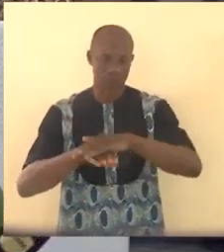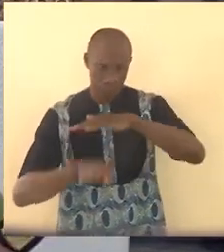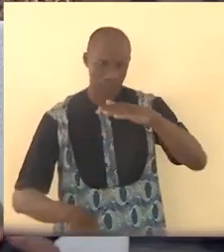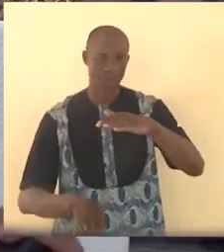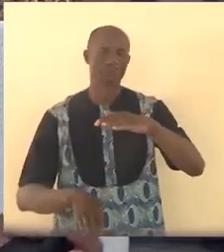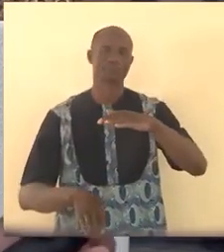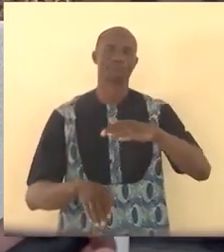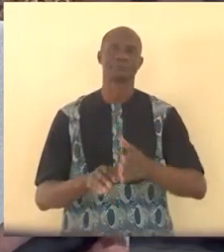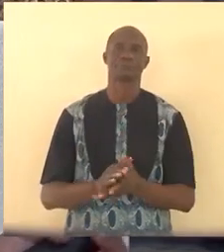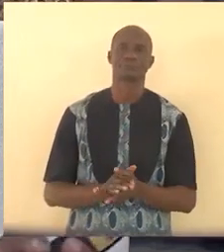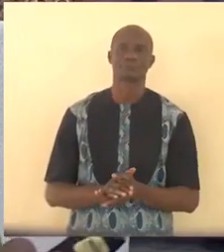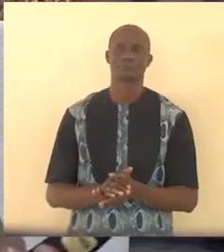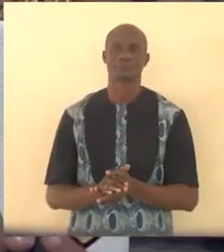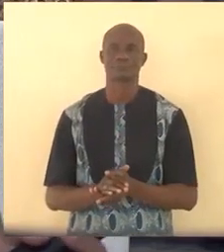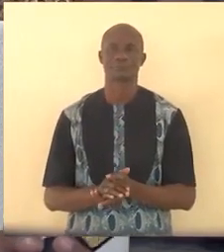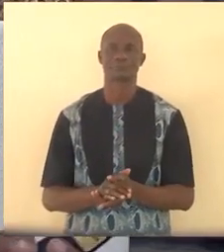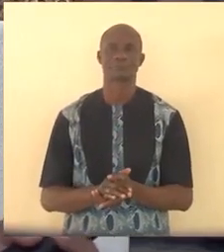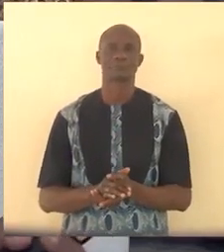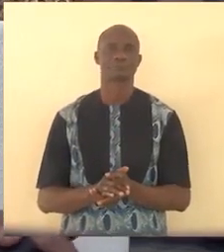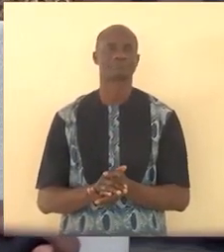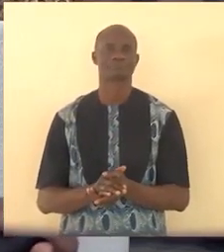to become like what Zimbabwe's currency used to be.